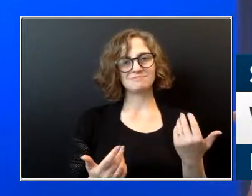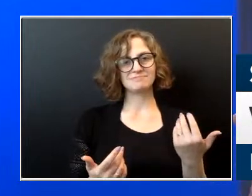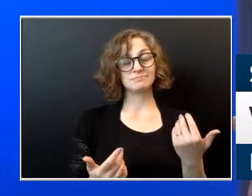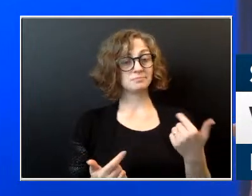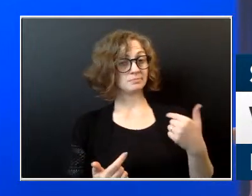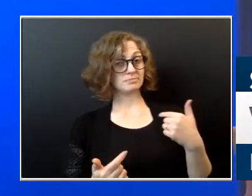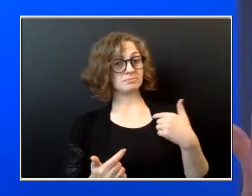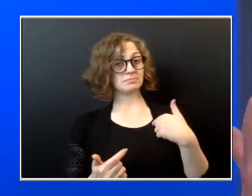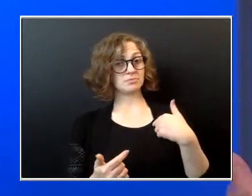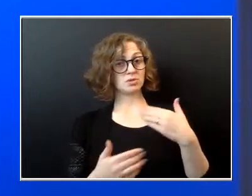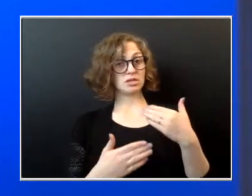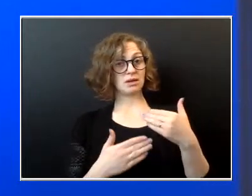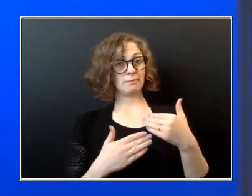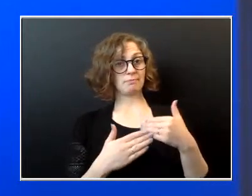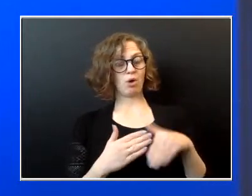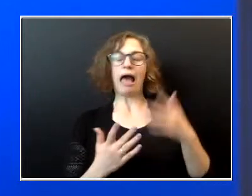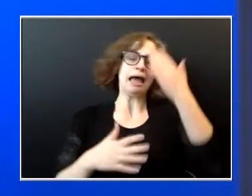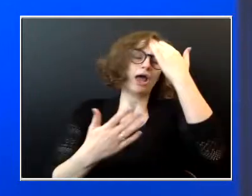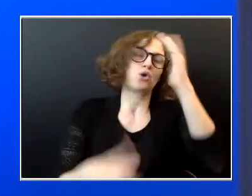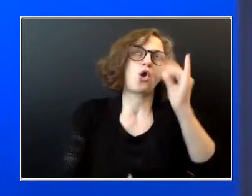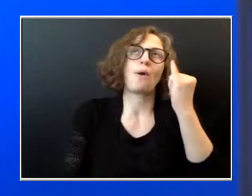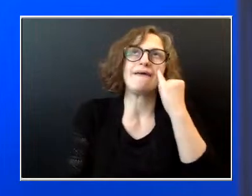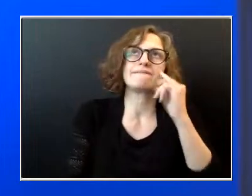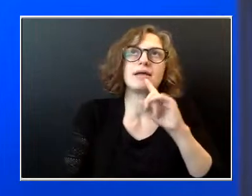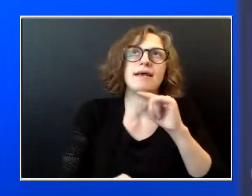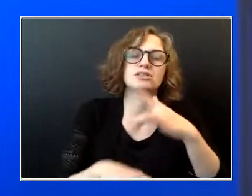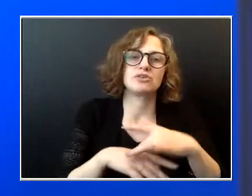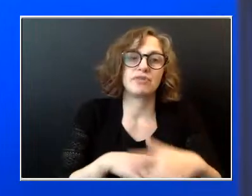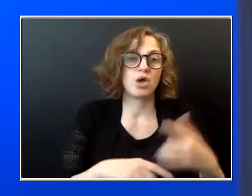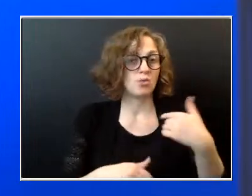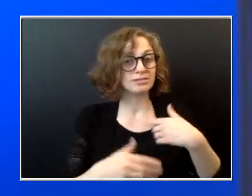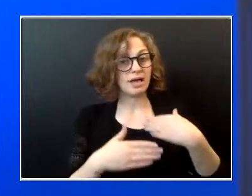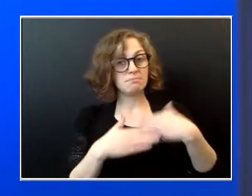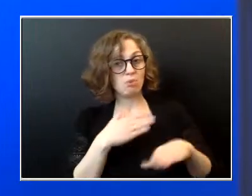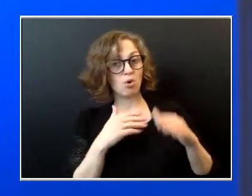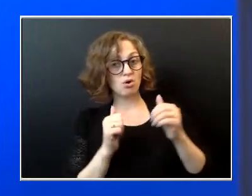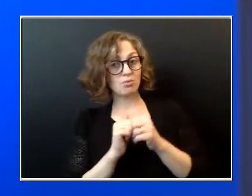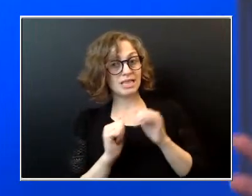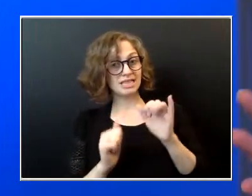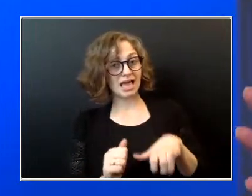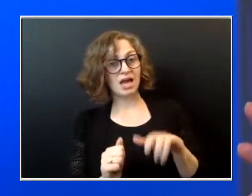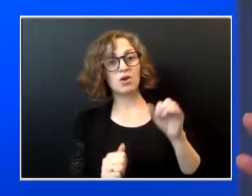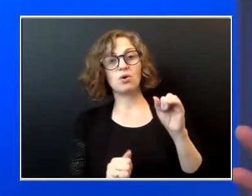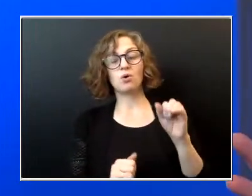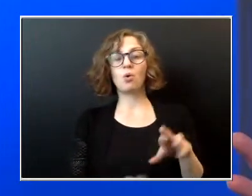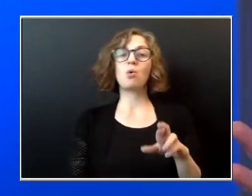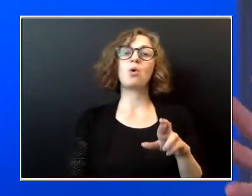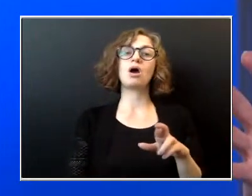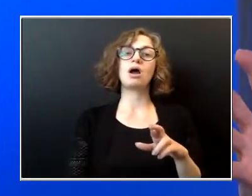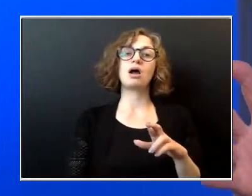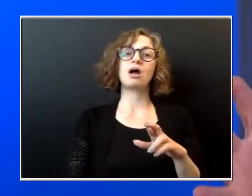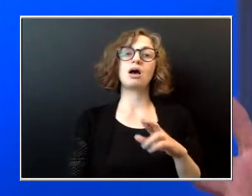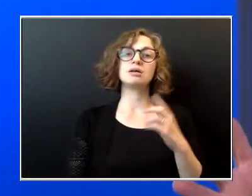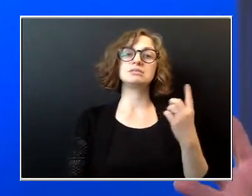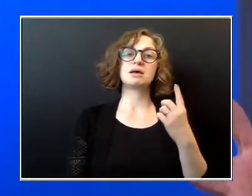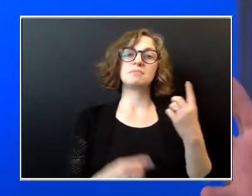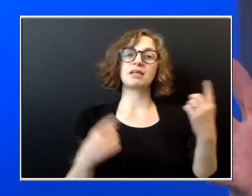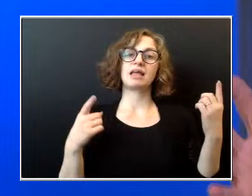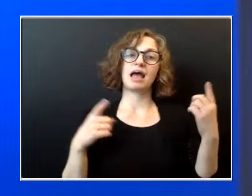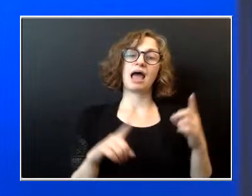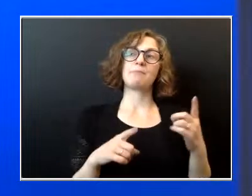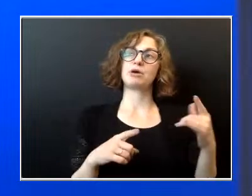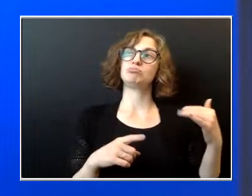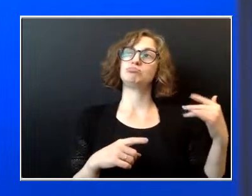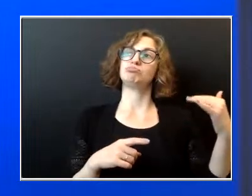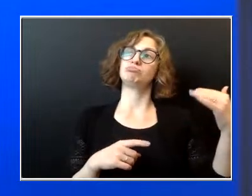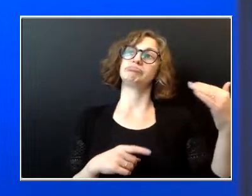mean, I don't know if there's an answer to this. Was I born with this, or is this something that happened during the course of my lifetime,